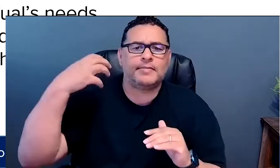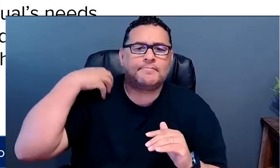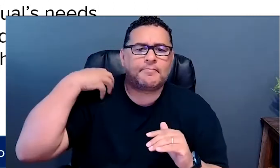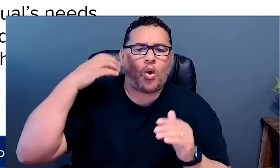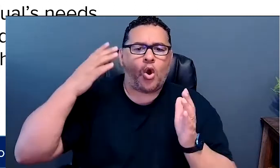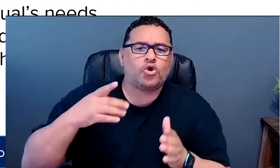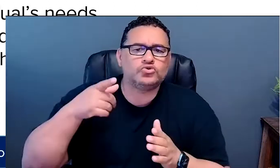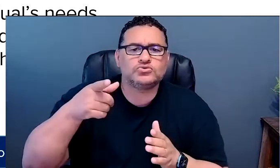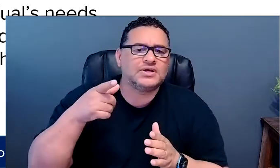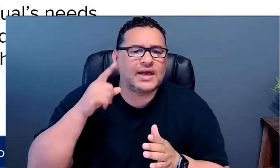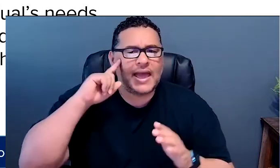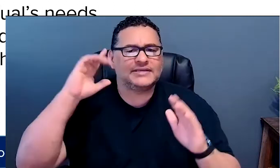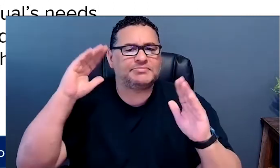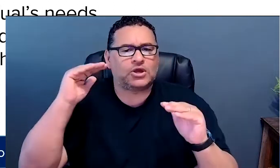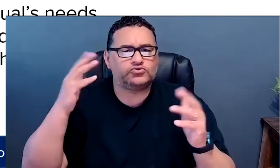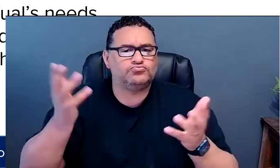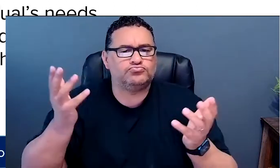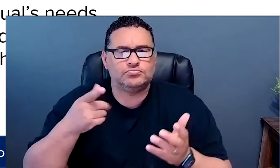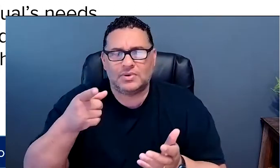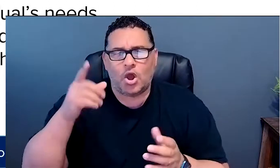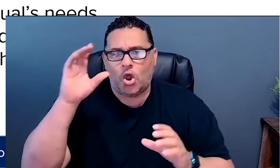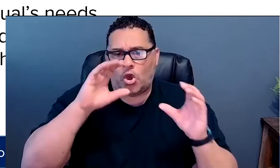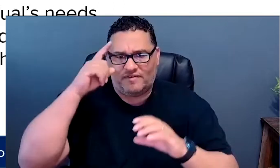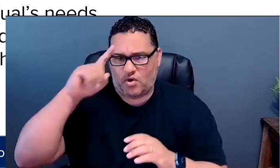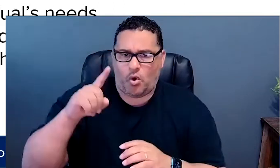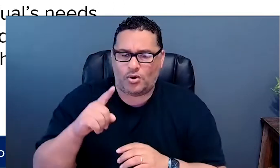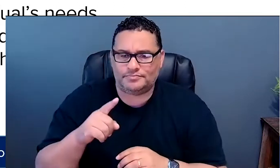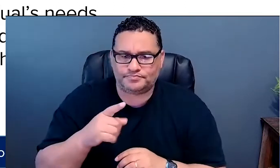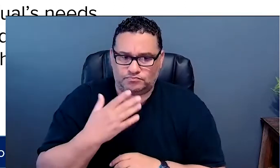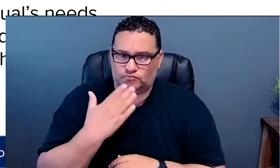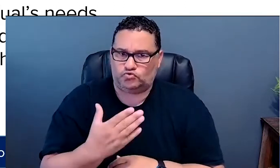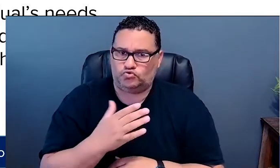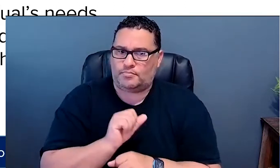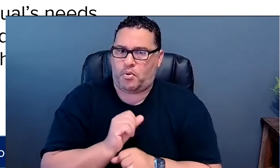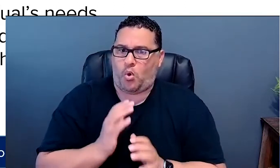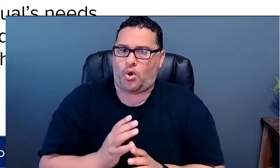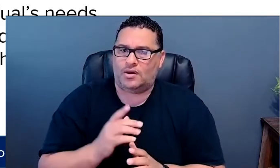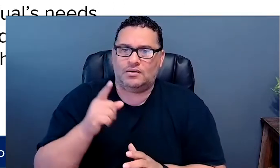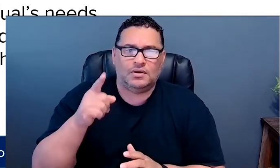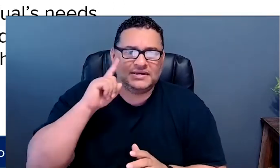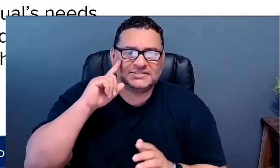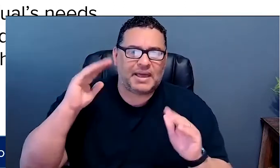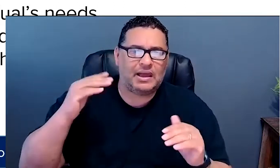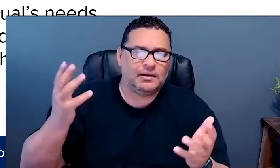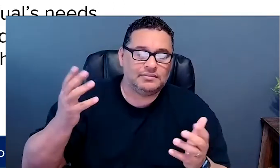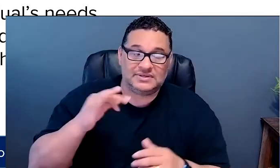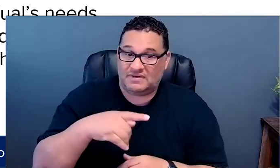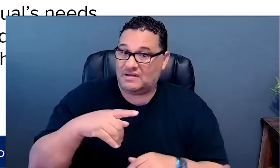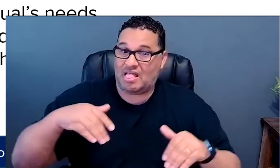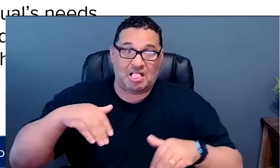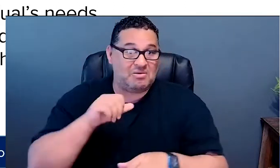for in a good employee? If you've never worked before, you may need some work-based